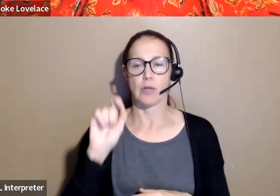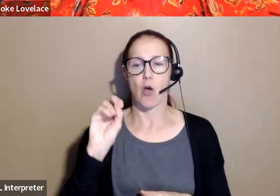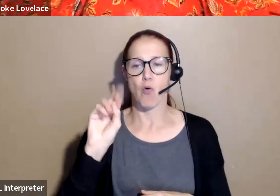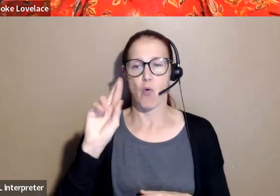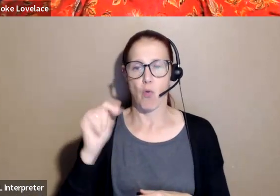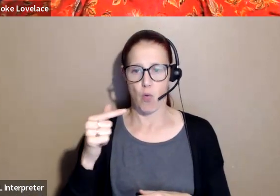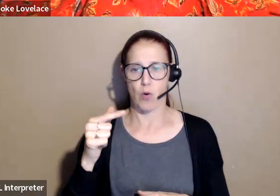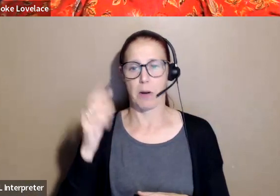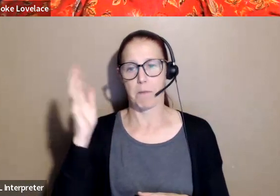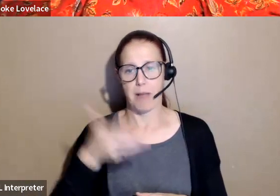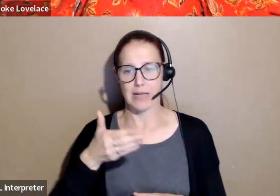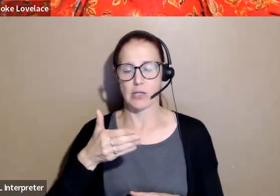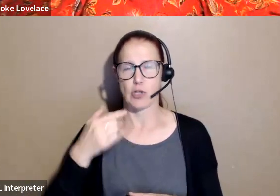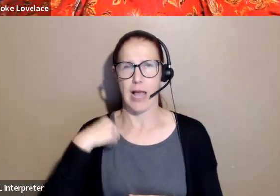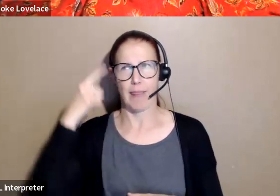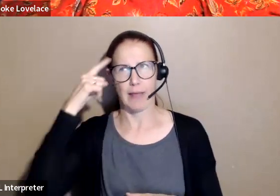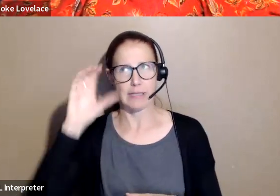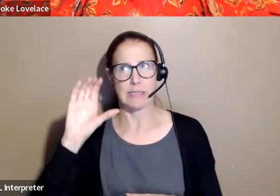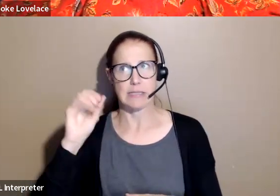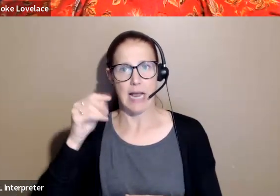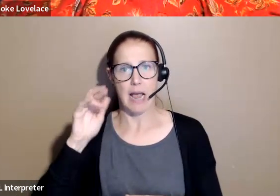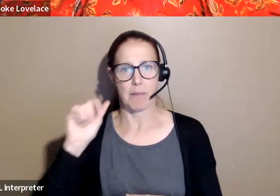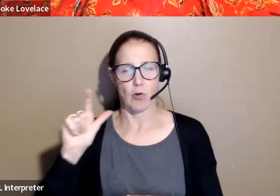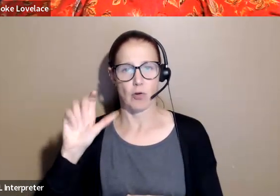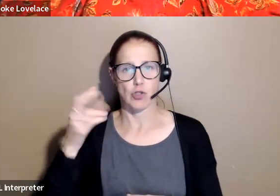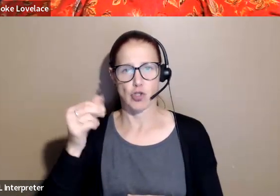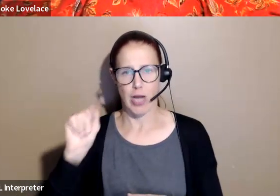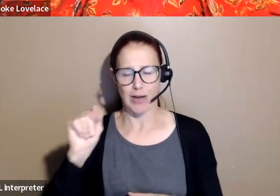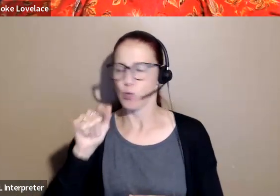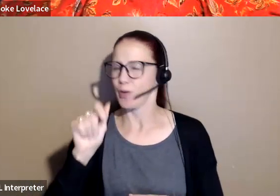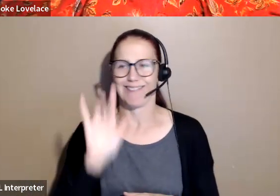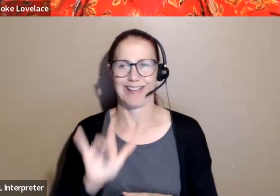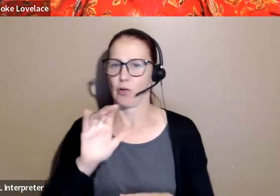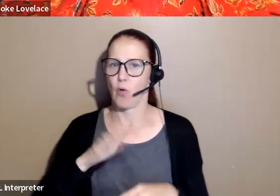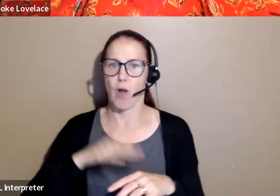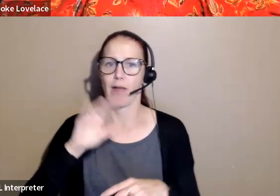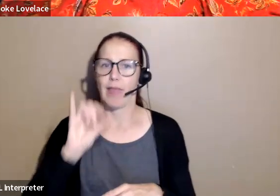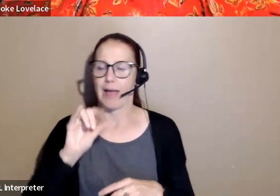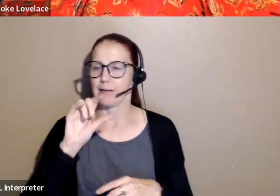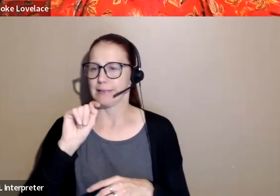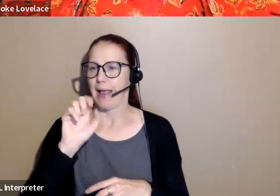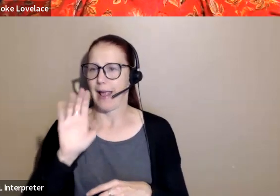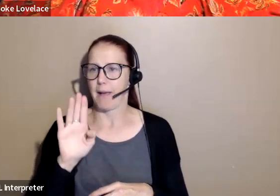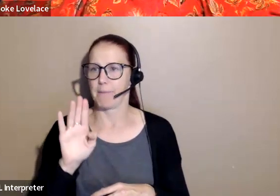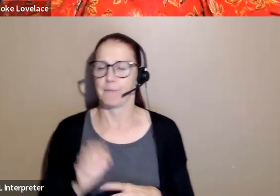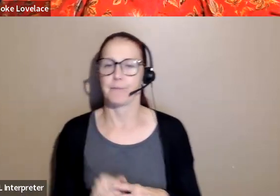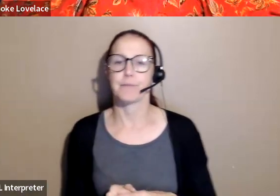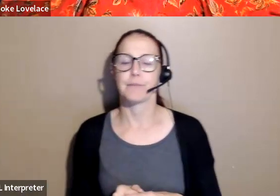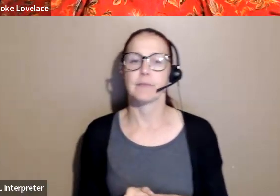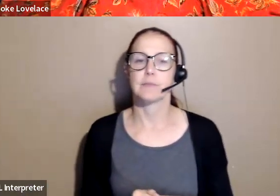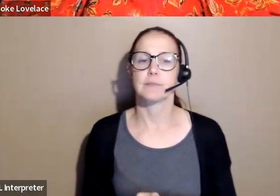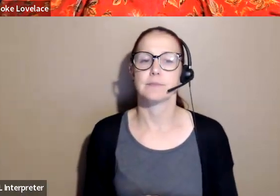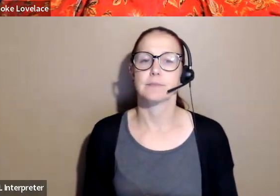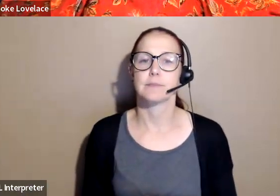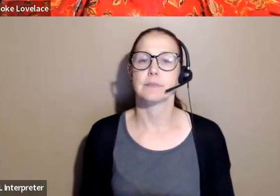IowaDDCouncil.org / I think it's capital chat, or you can click on the capital chat tab. And it